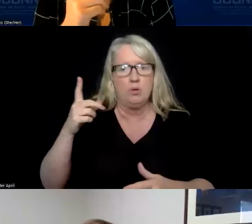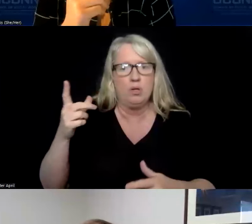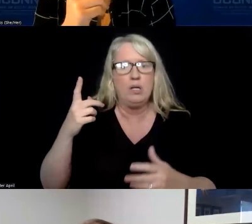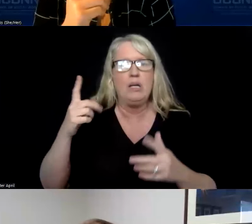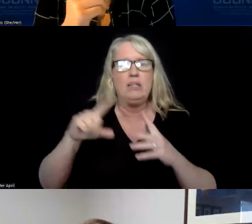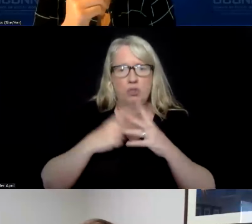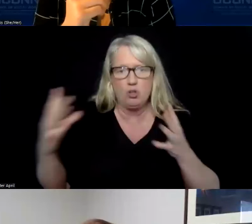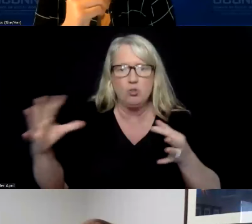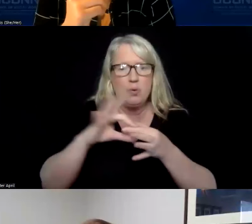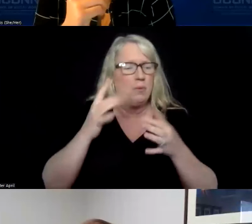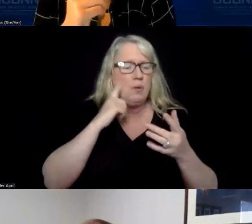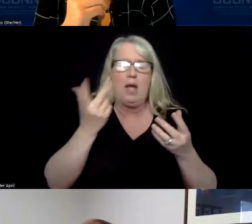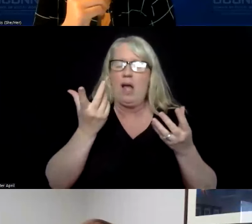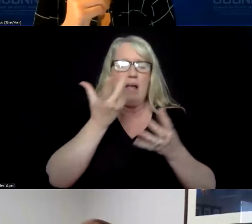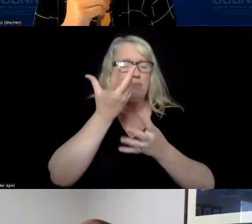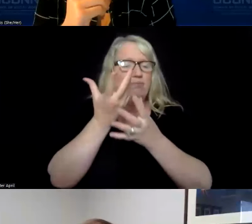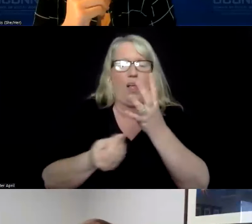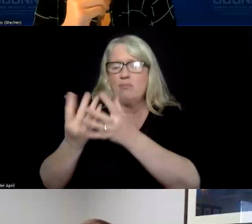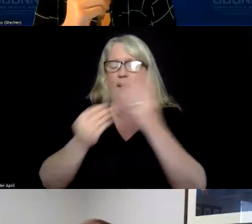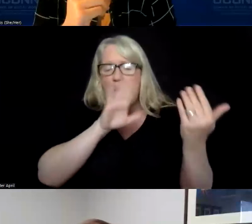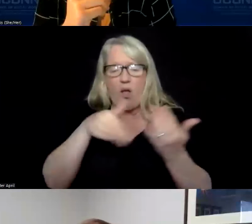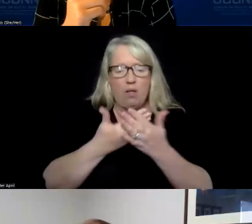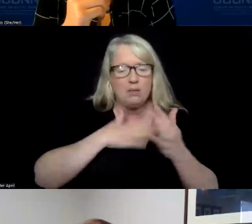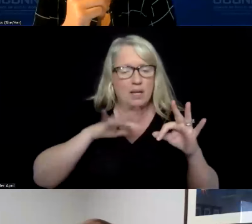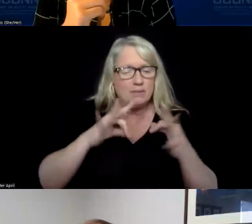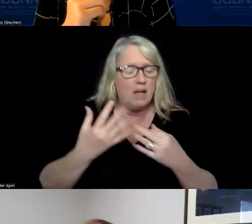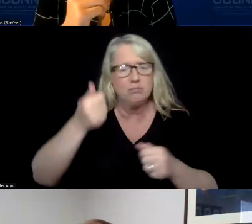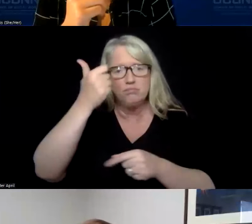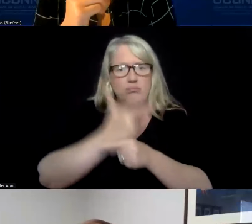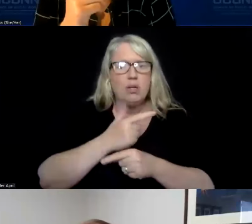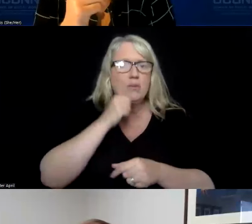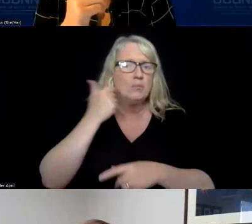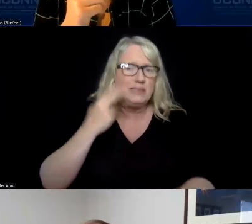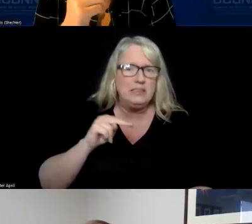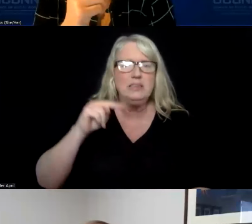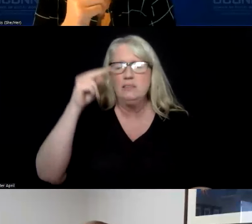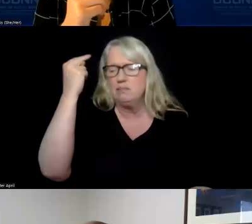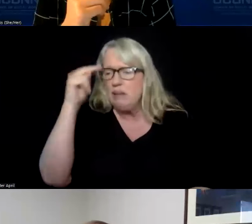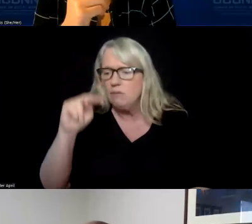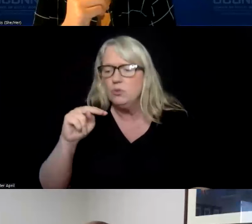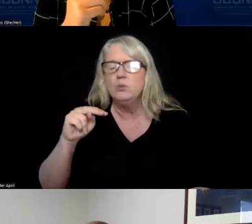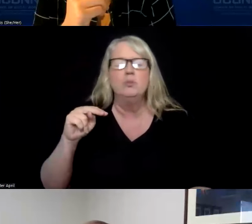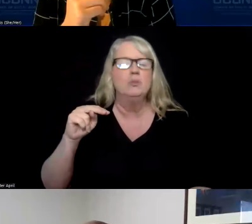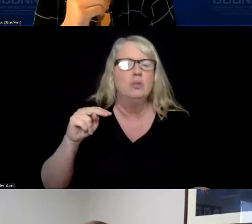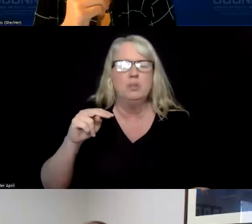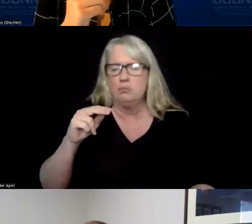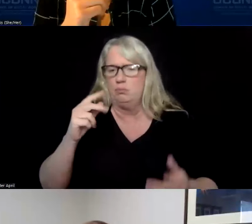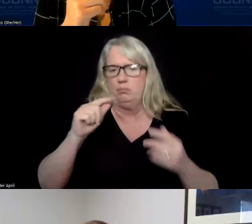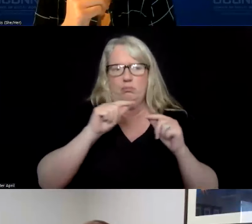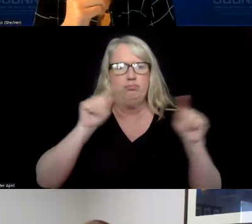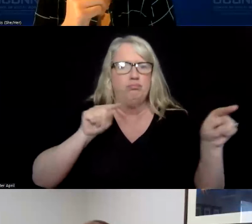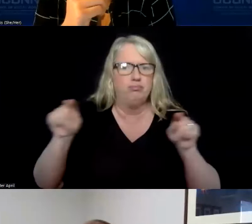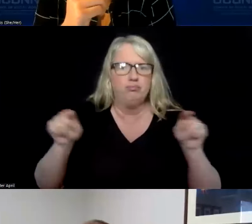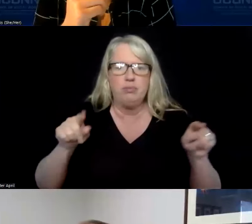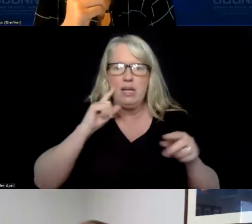but really I've lost pretty much everybody else in my family. So my brothers, my nieces, my nephews, all those other extended relatives.